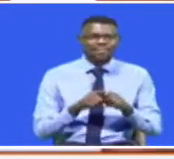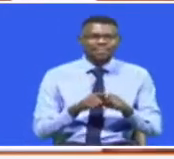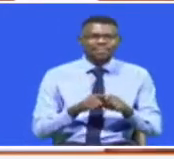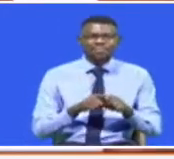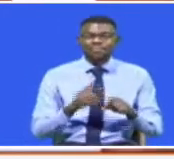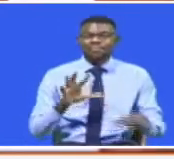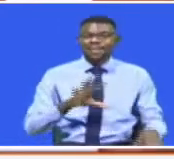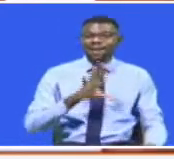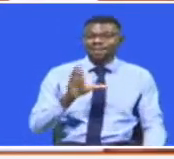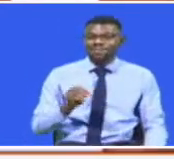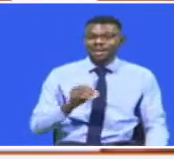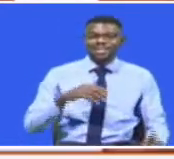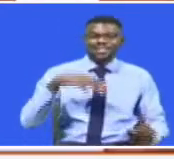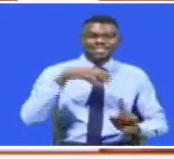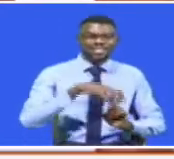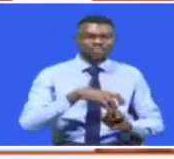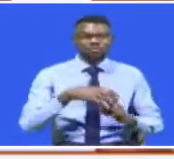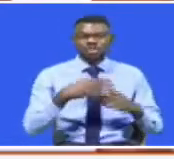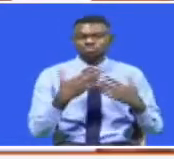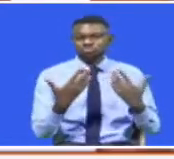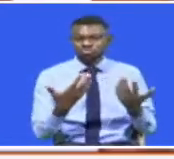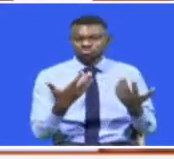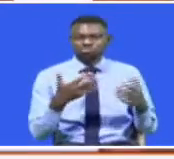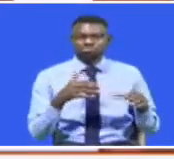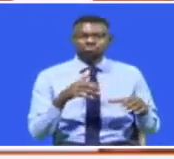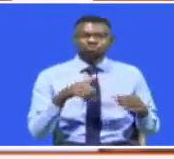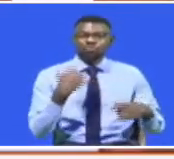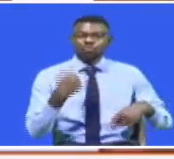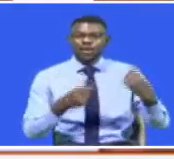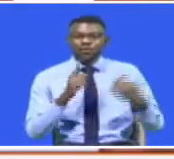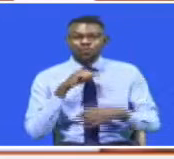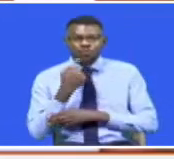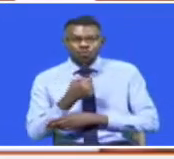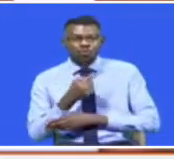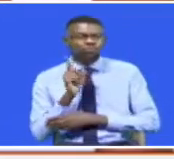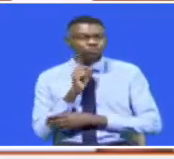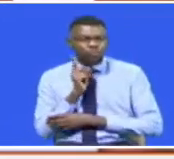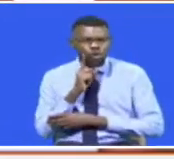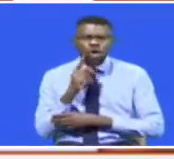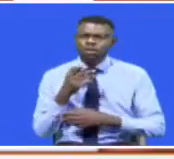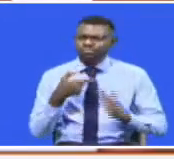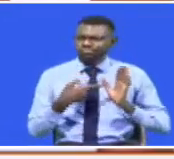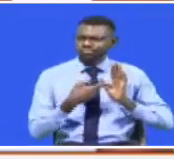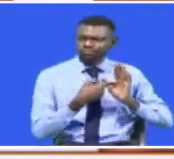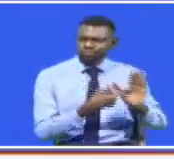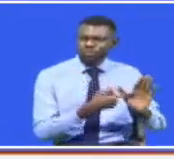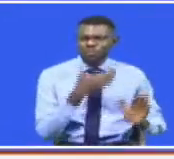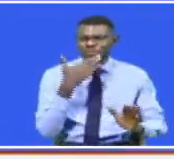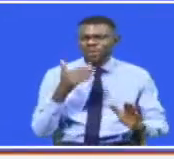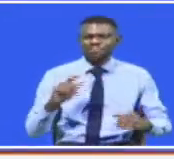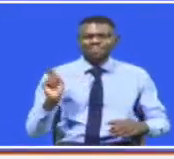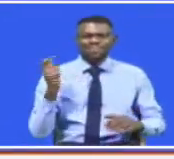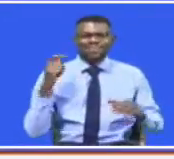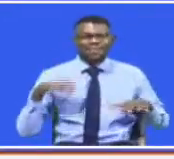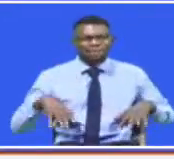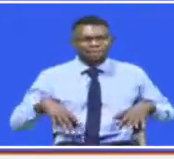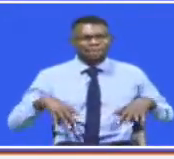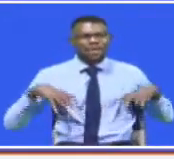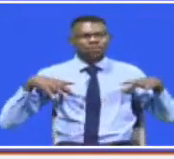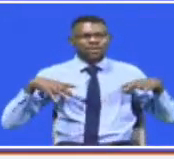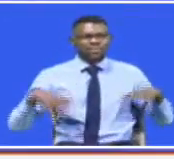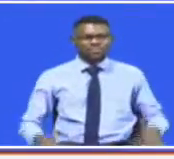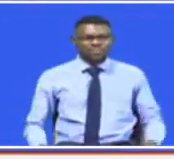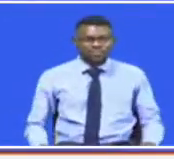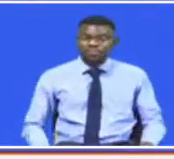and so it's really important and we think we'll do our best and make Kenya proud. Mechi za